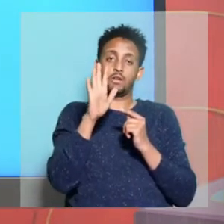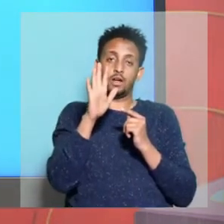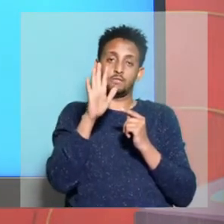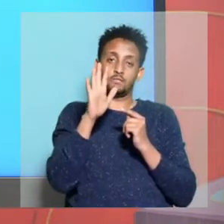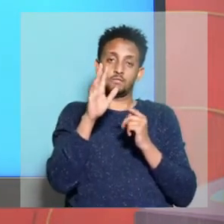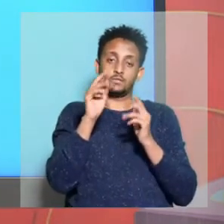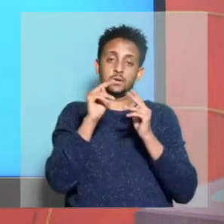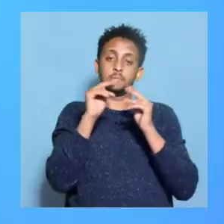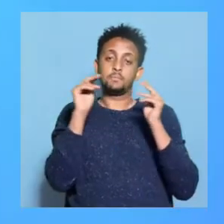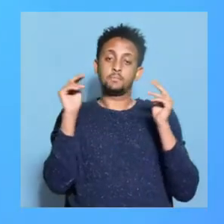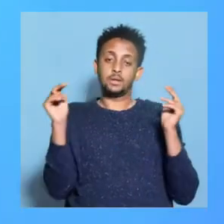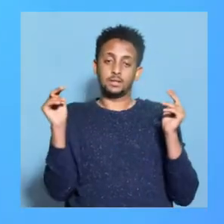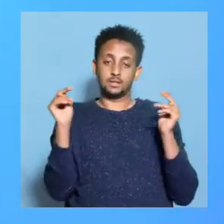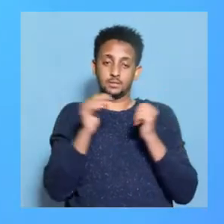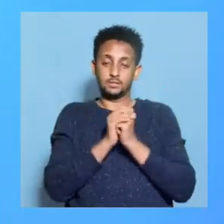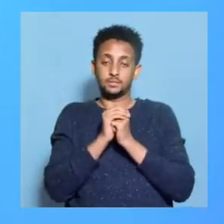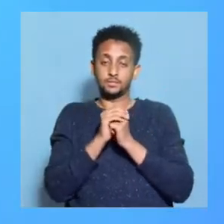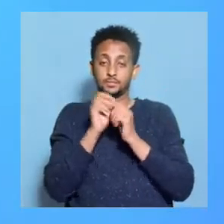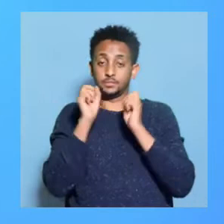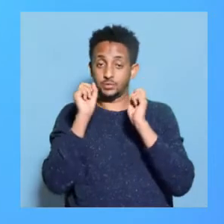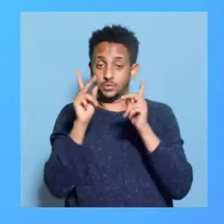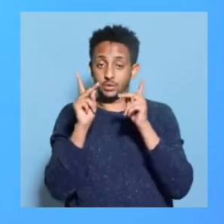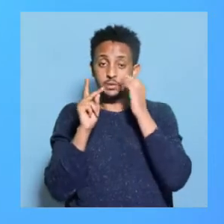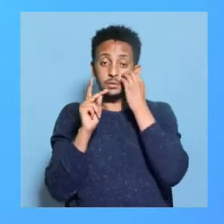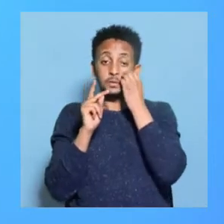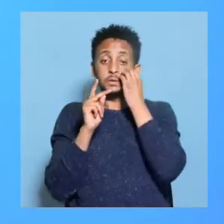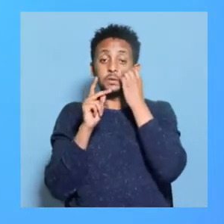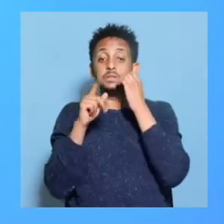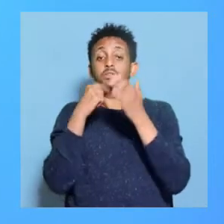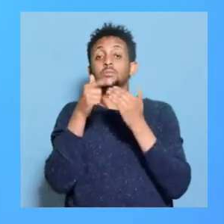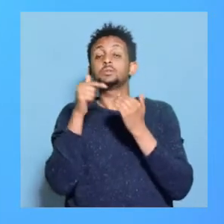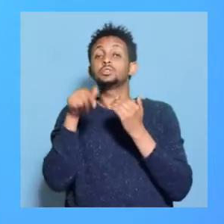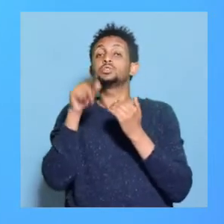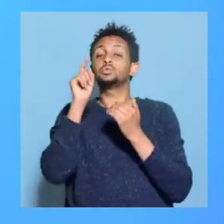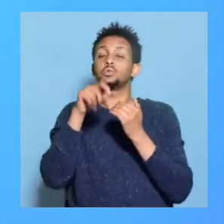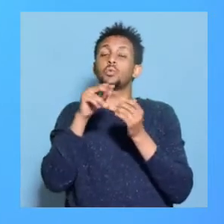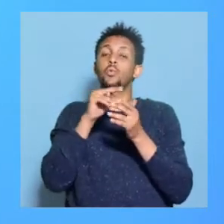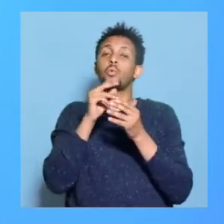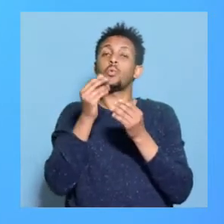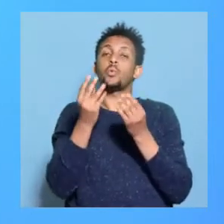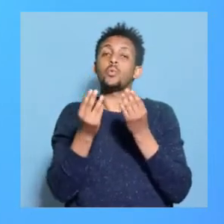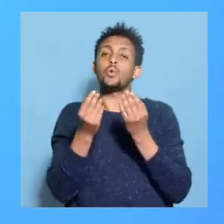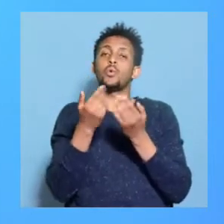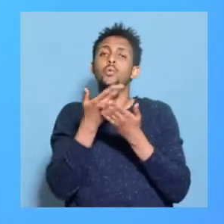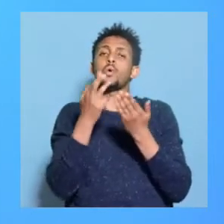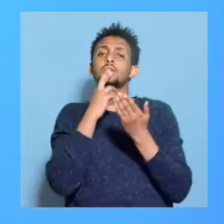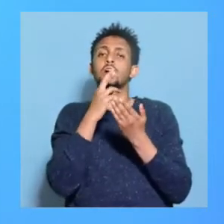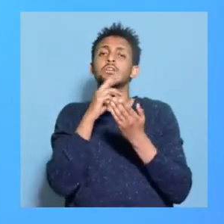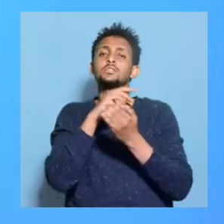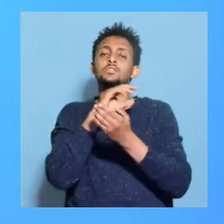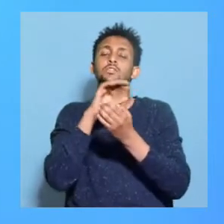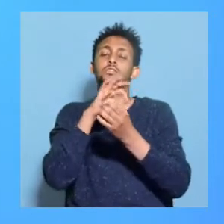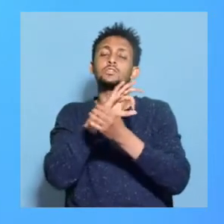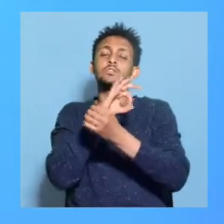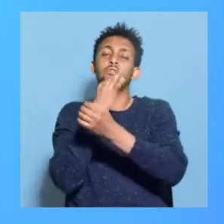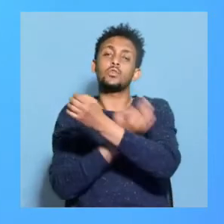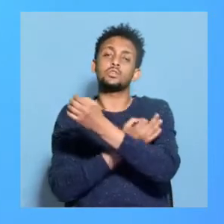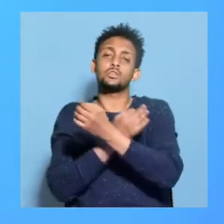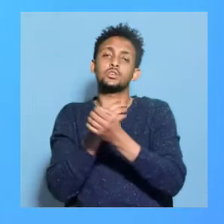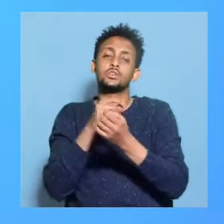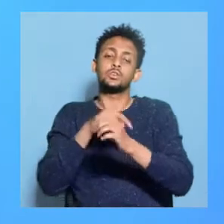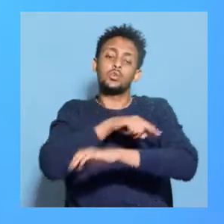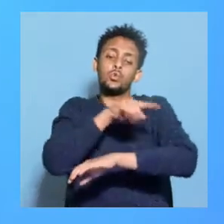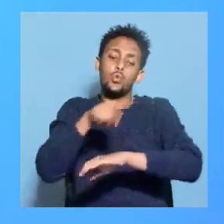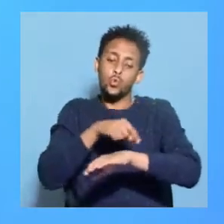35 meter. Okay. Therefore, this should be the way. Therefore, what are the forces which are acting clockwise